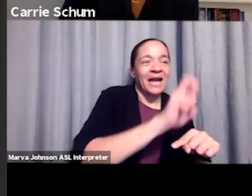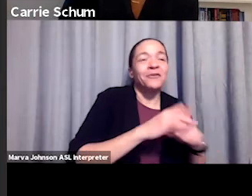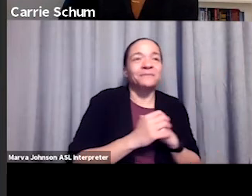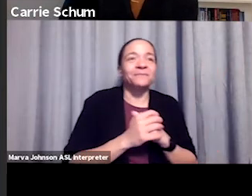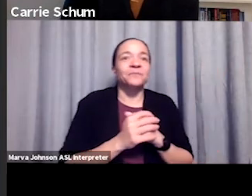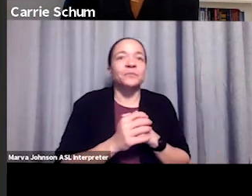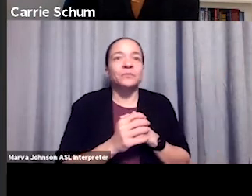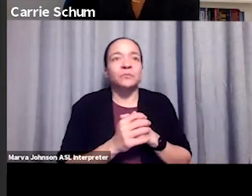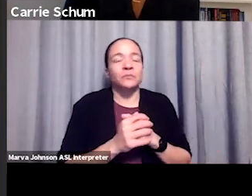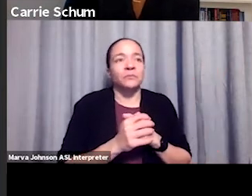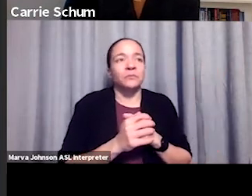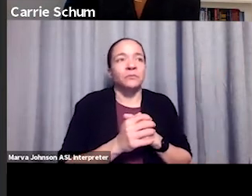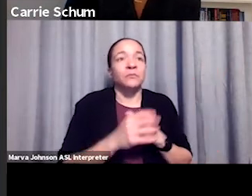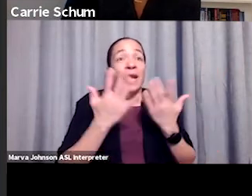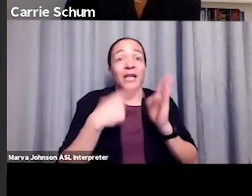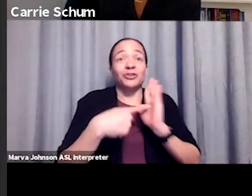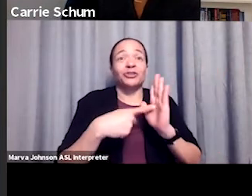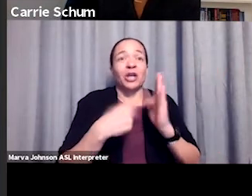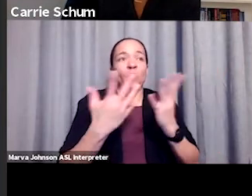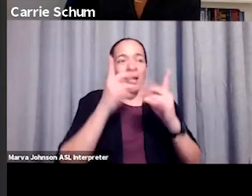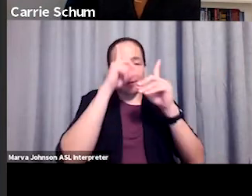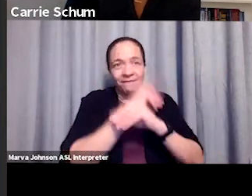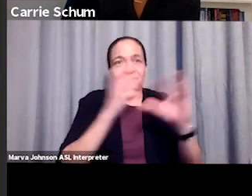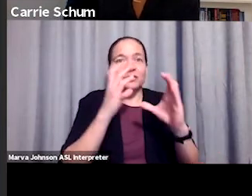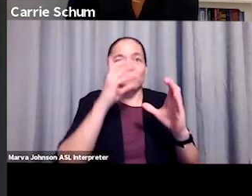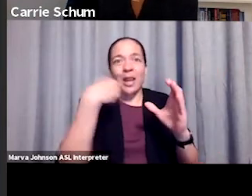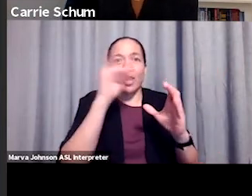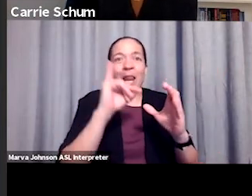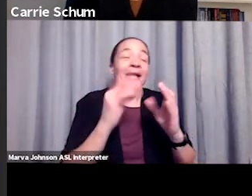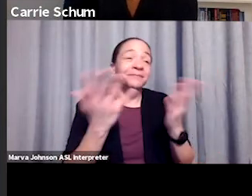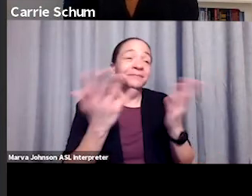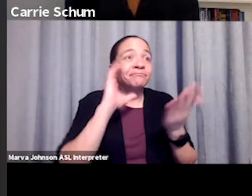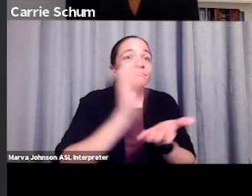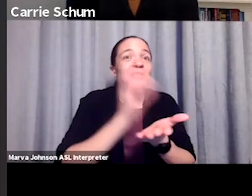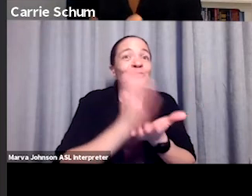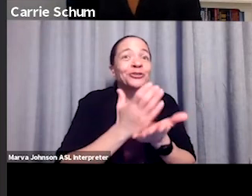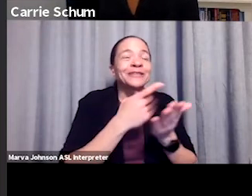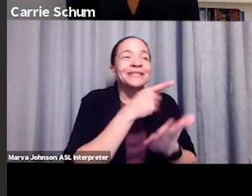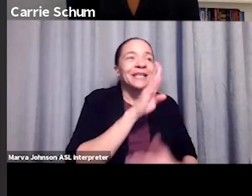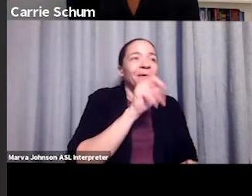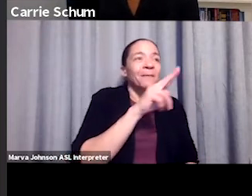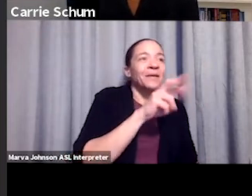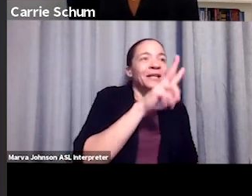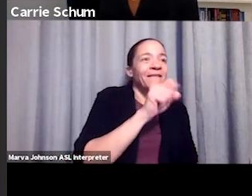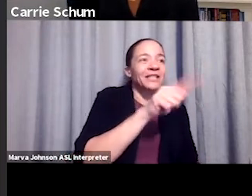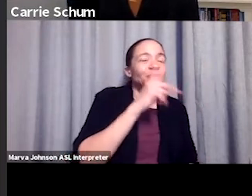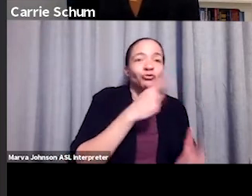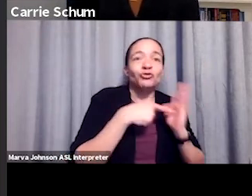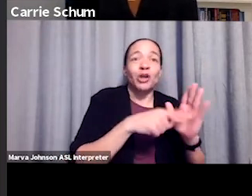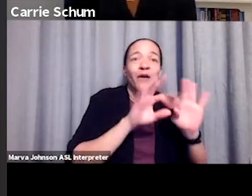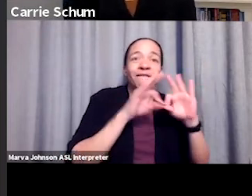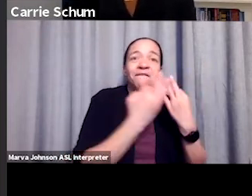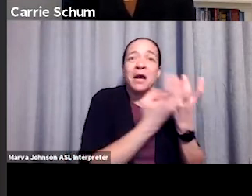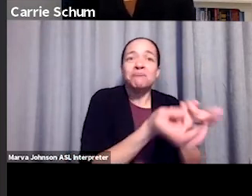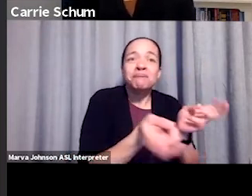like what this looks like visually. You know, visual strategy is a really important part of this. So your benevolent idealist, you're showing this family coming together, and